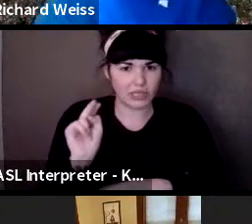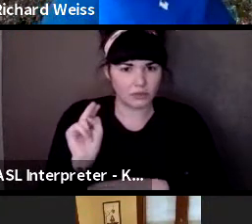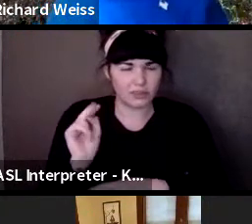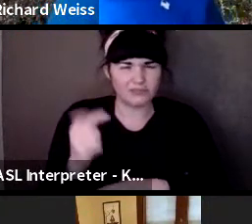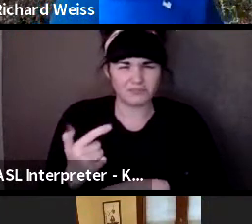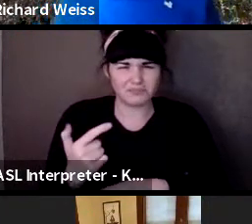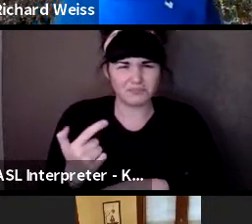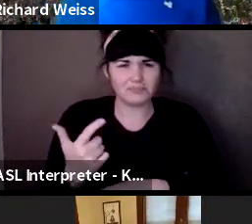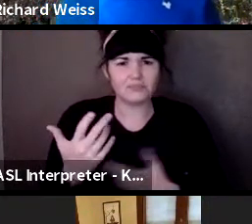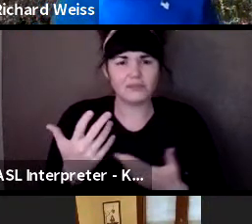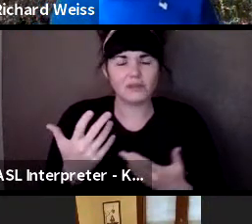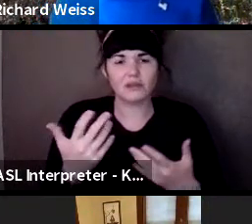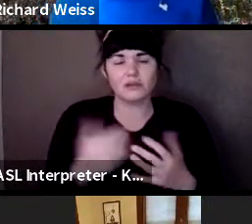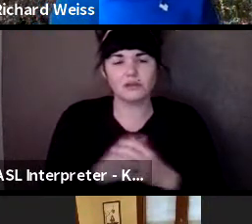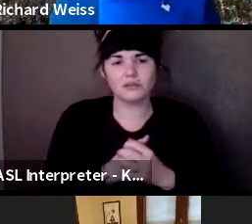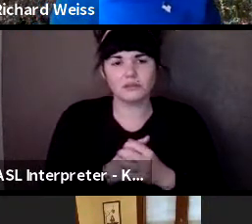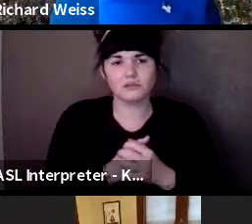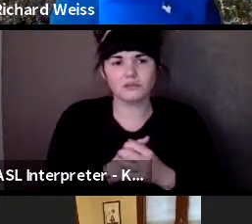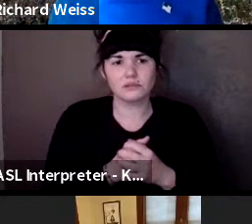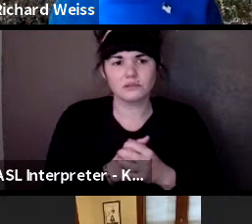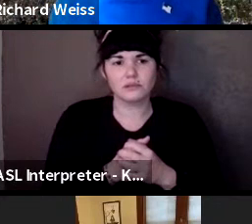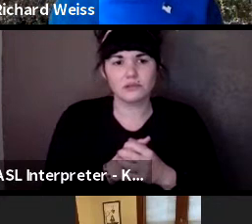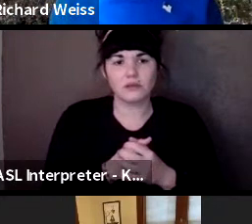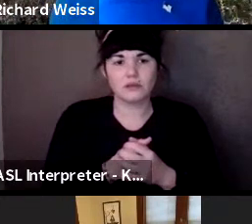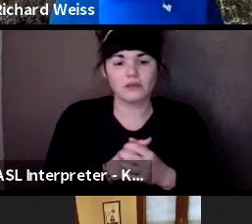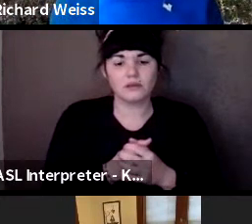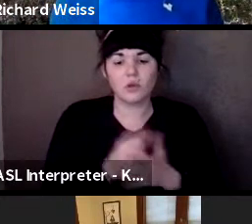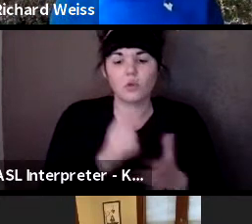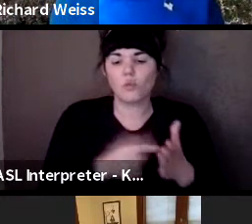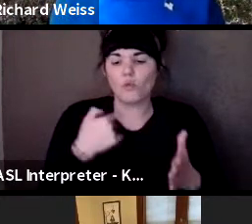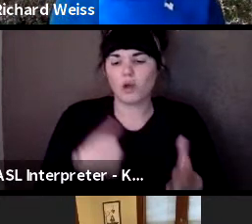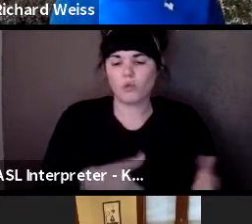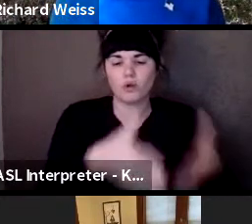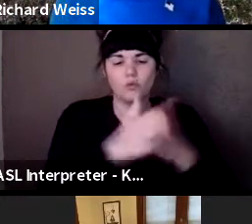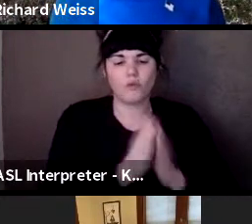to cover us through that time period.